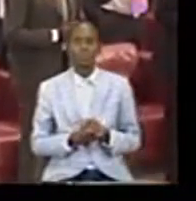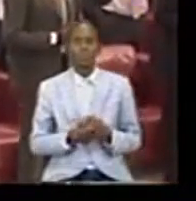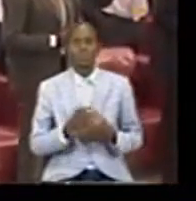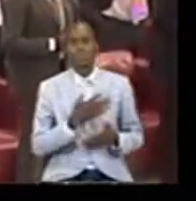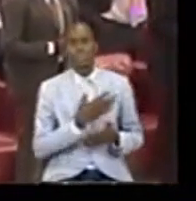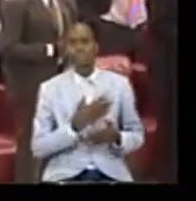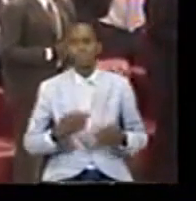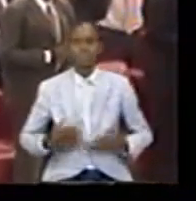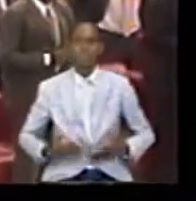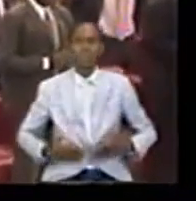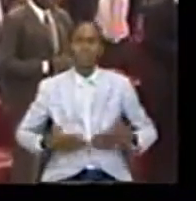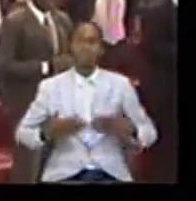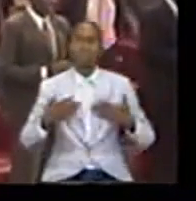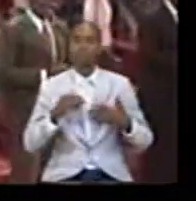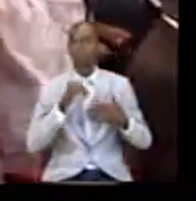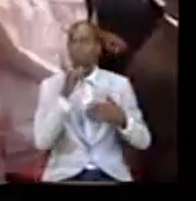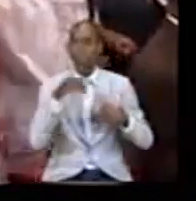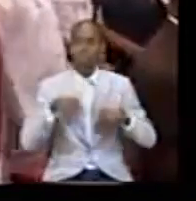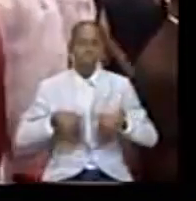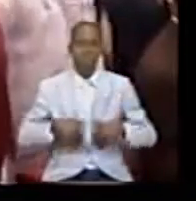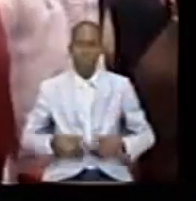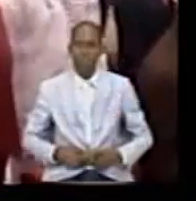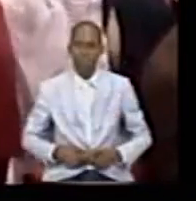Alive, not tired.